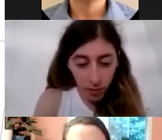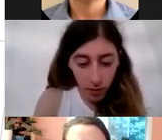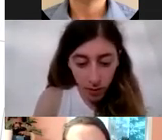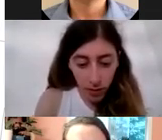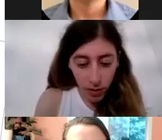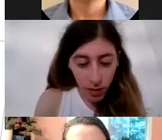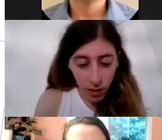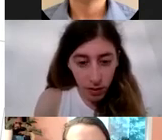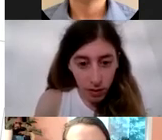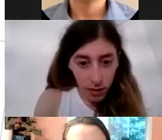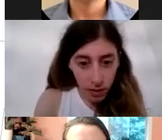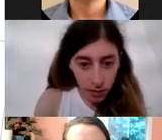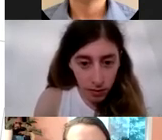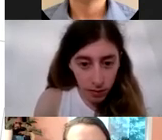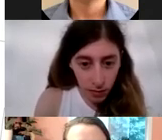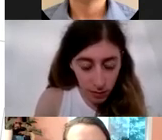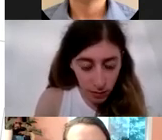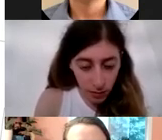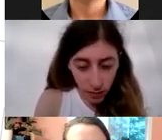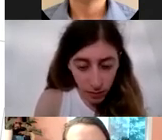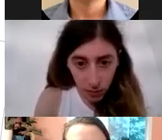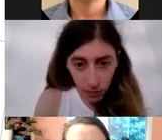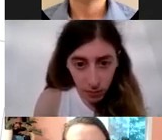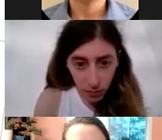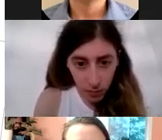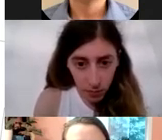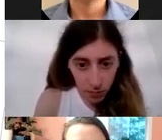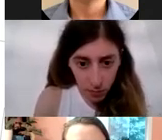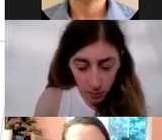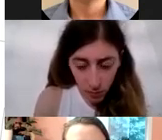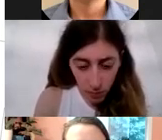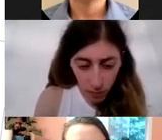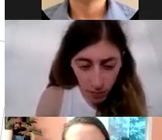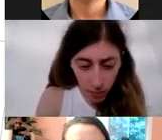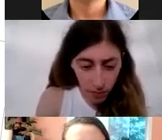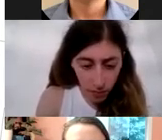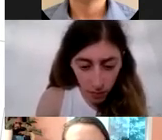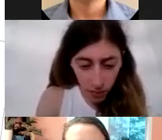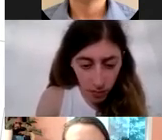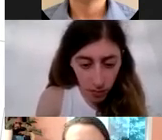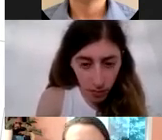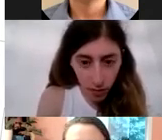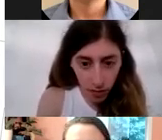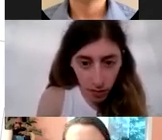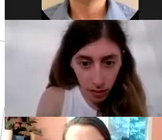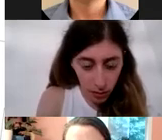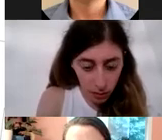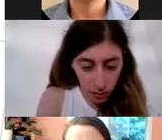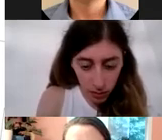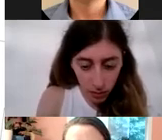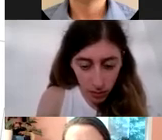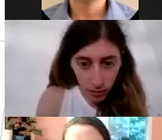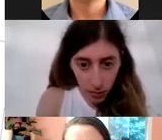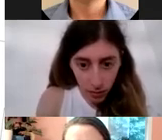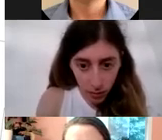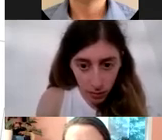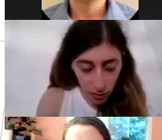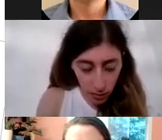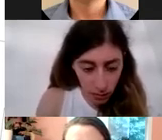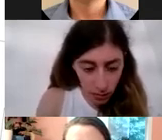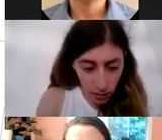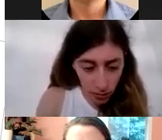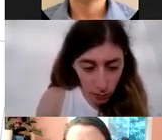or if they did, really relied on heavily on WPATH standards. So they would often require a